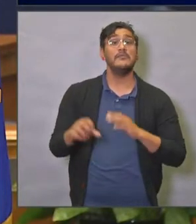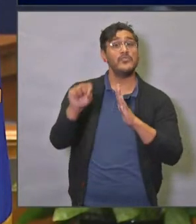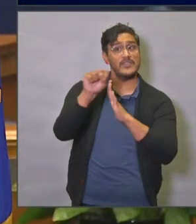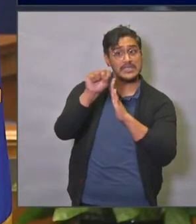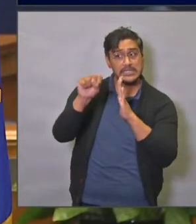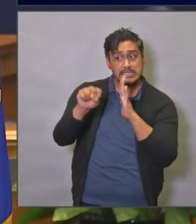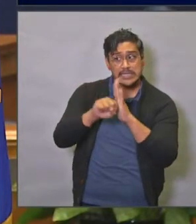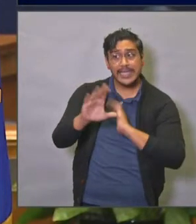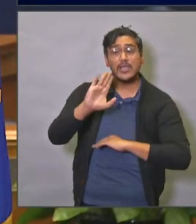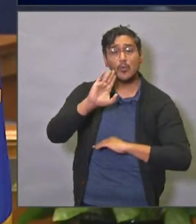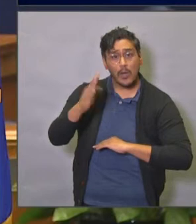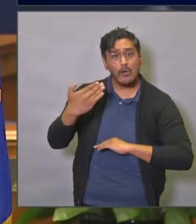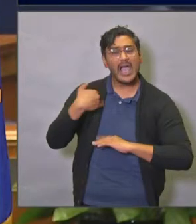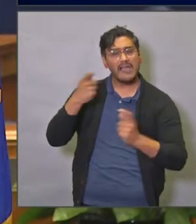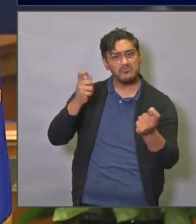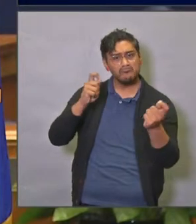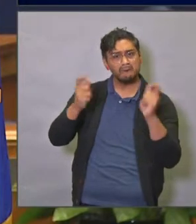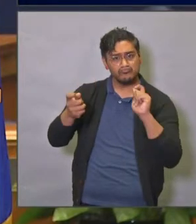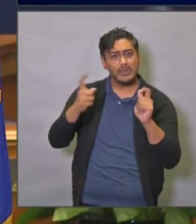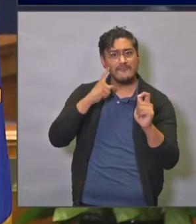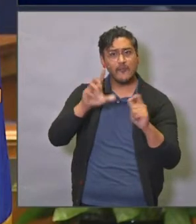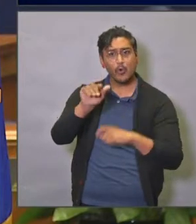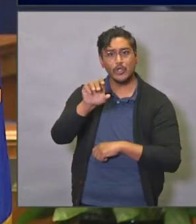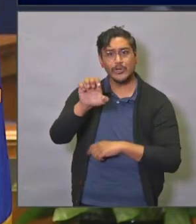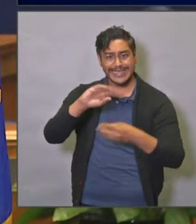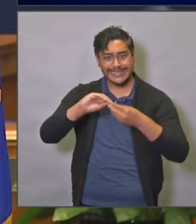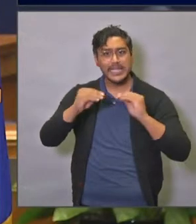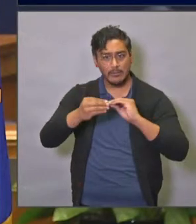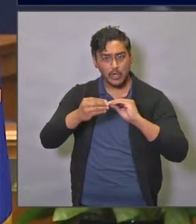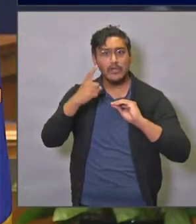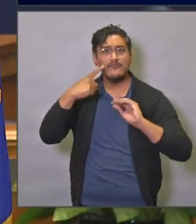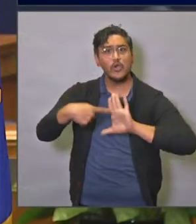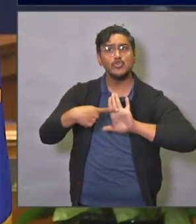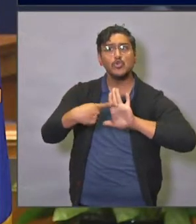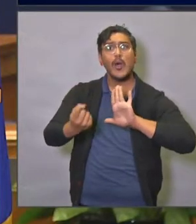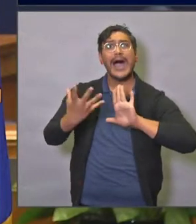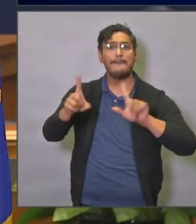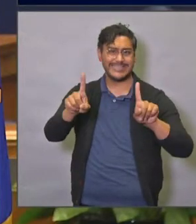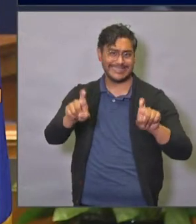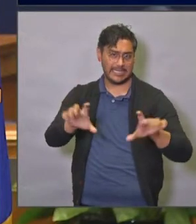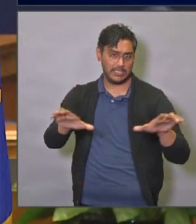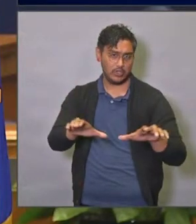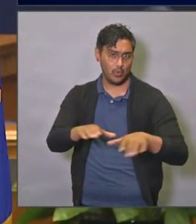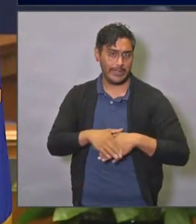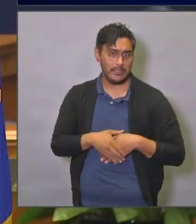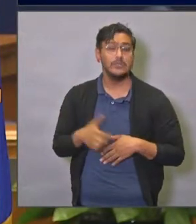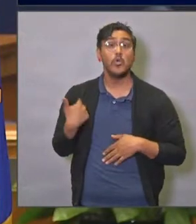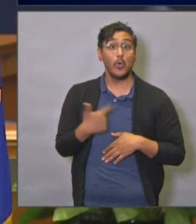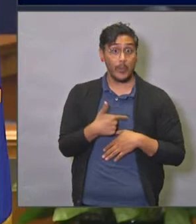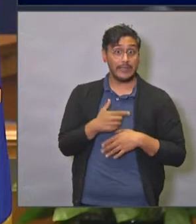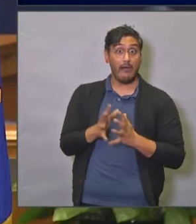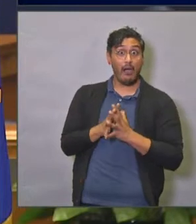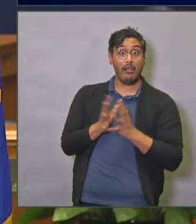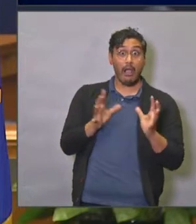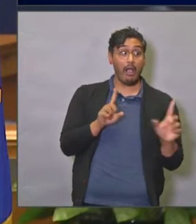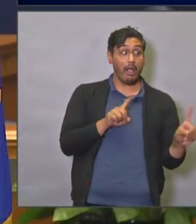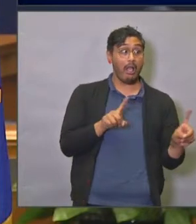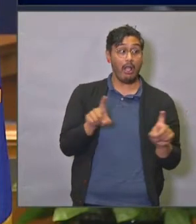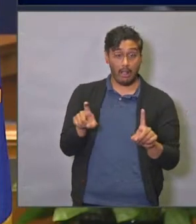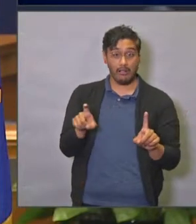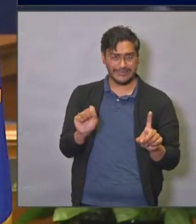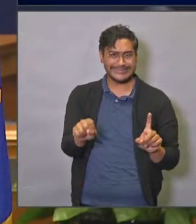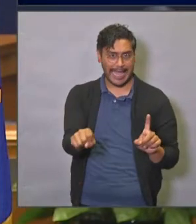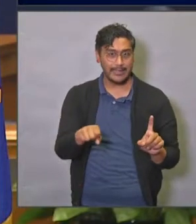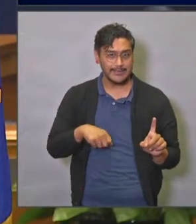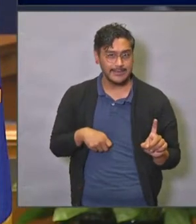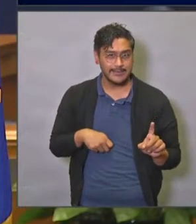adjustment to your case numbers to reflect how much testing you're doing. So we do a lot of testing. So even if we